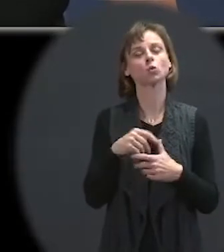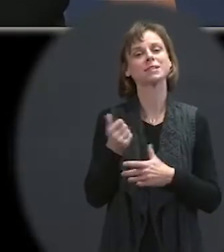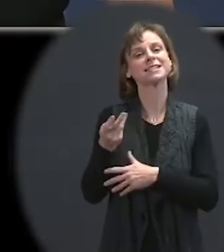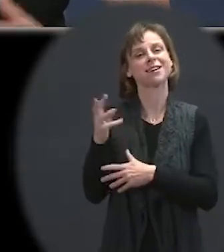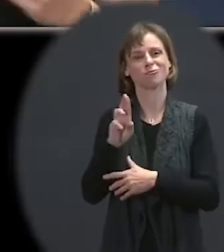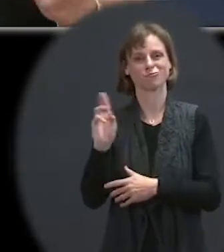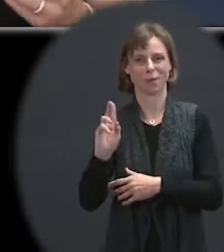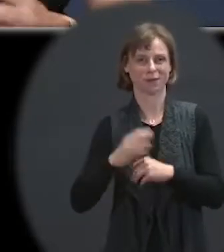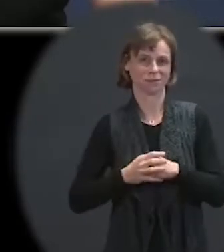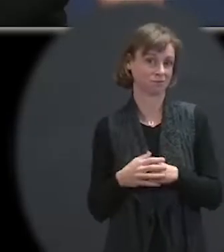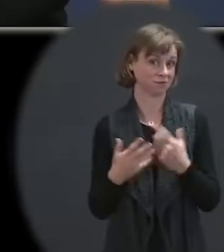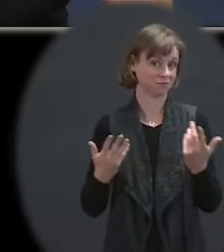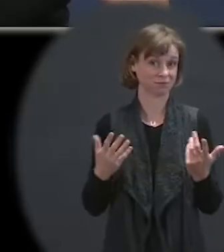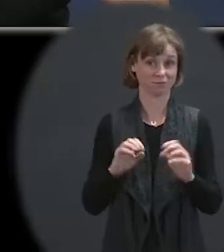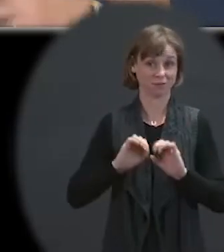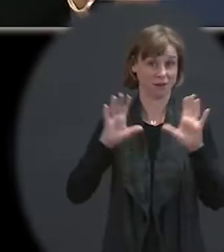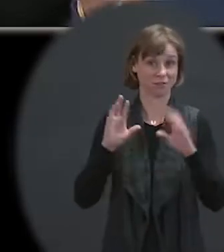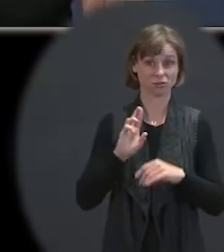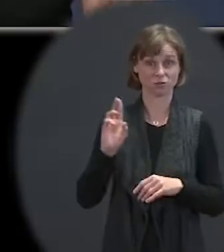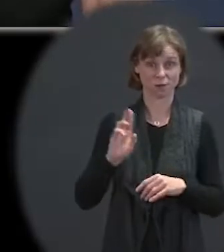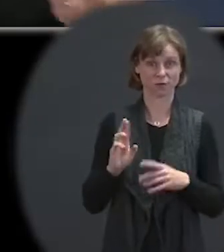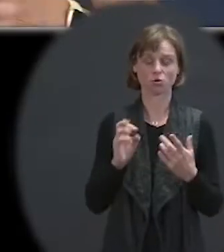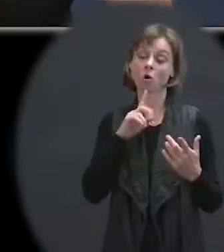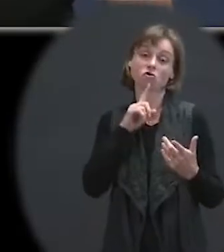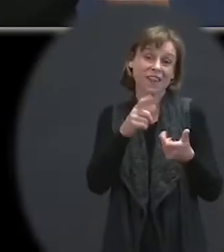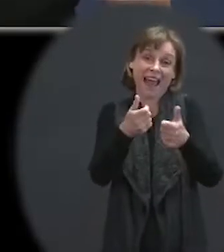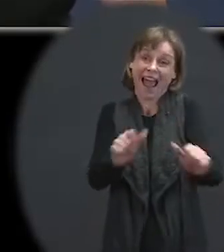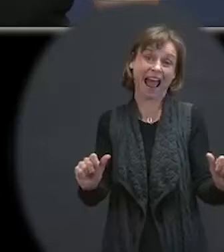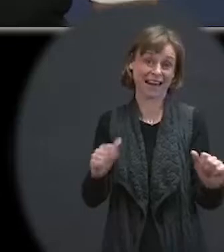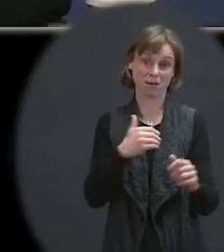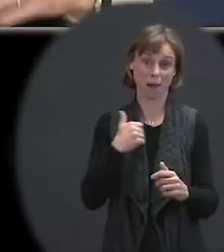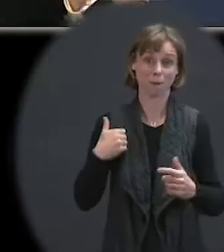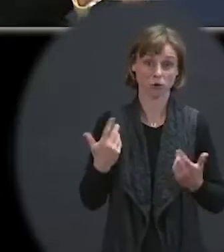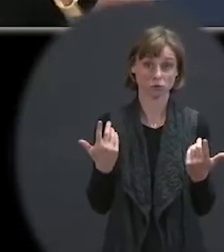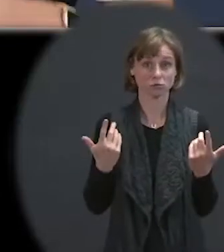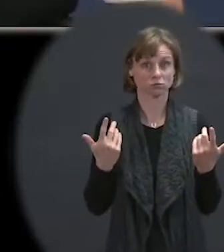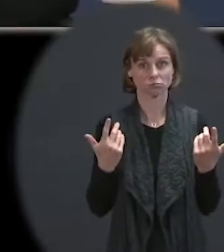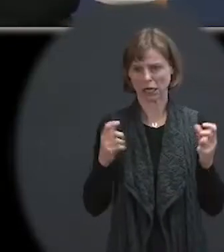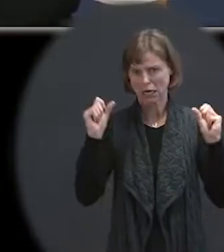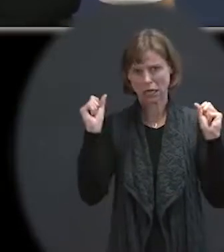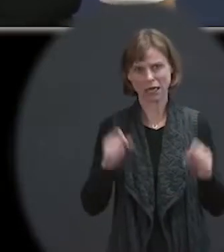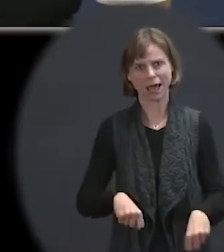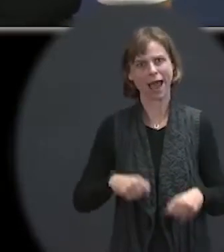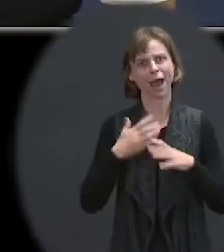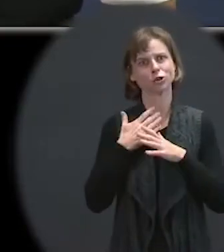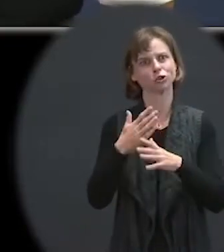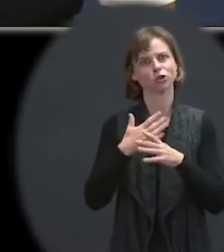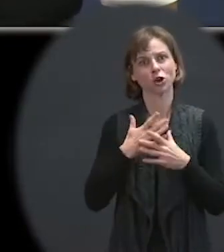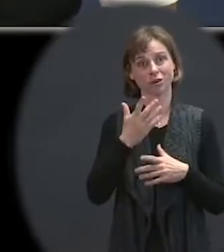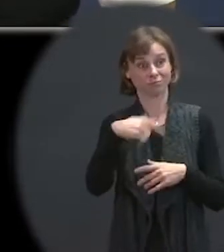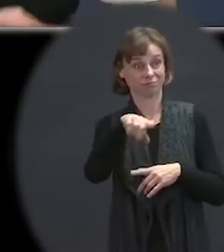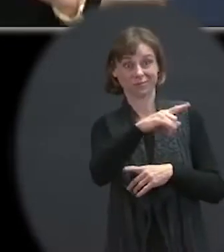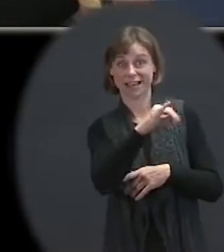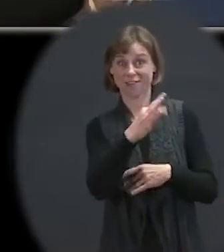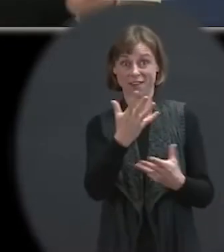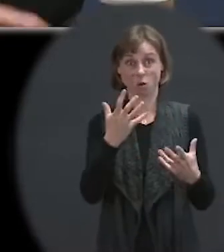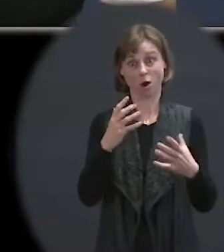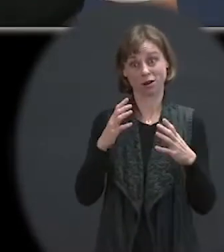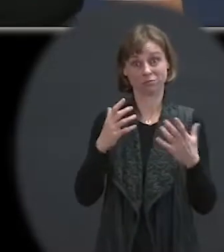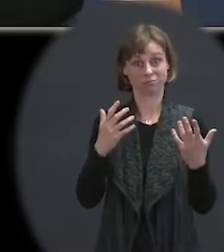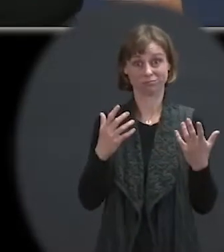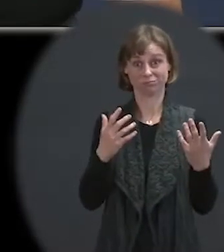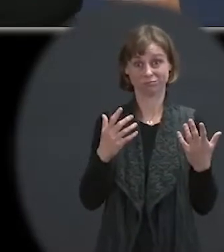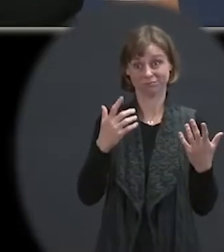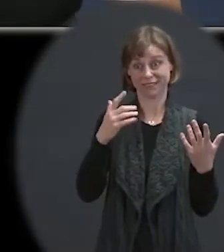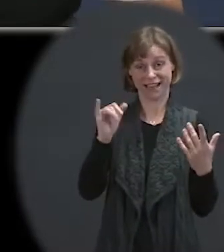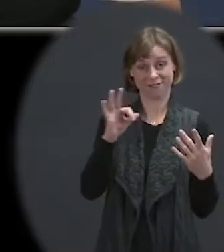Republicans. Obviously, Republicans or any members, I should say, are free to share whether they've communicated with her or other nominees